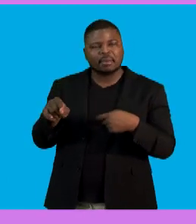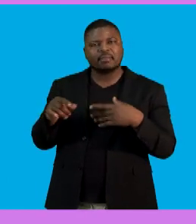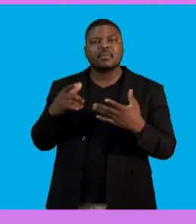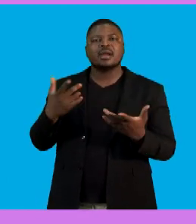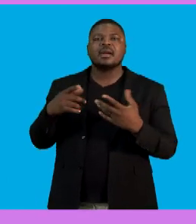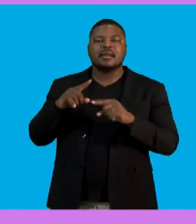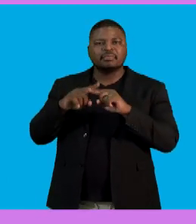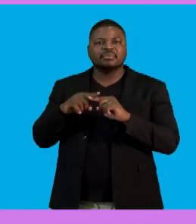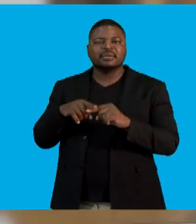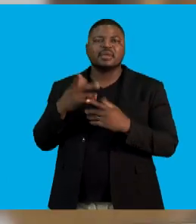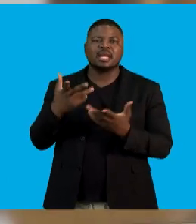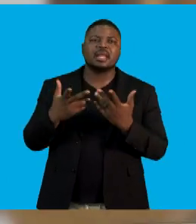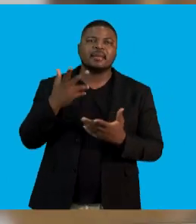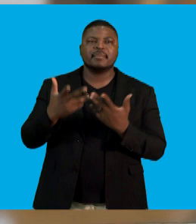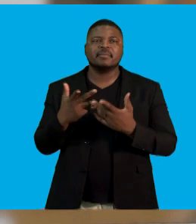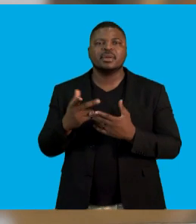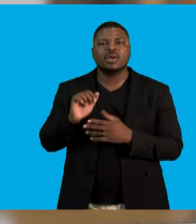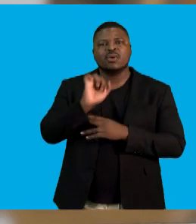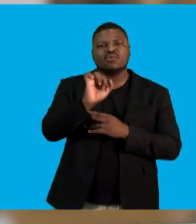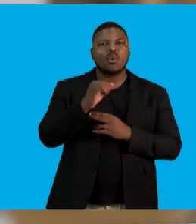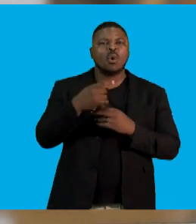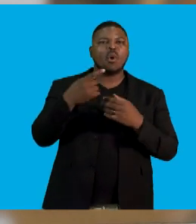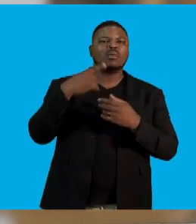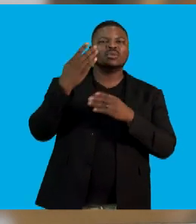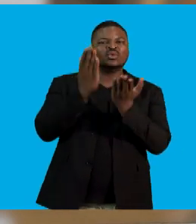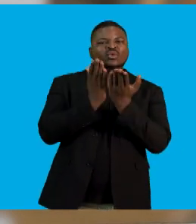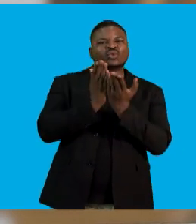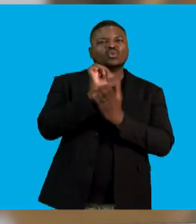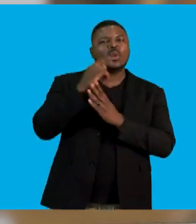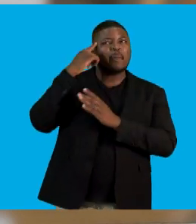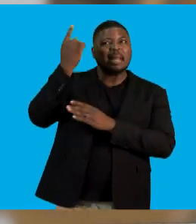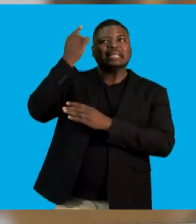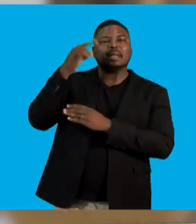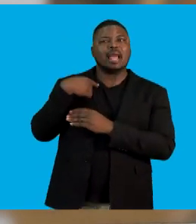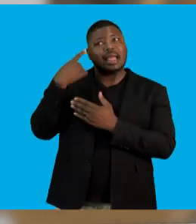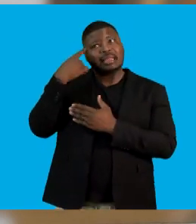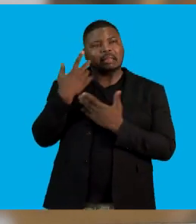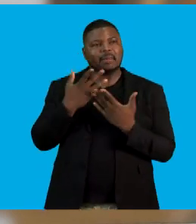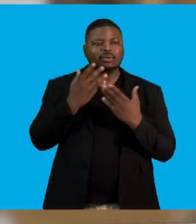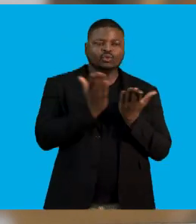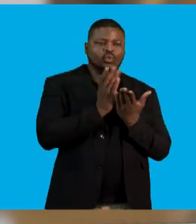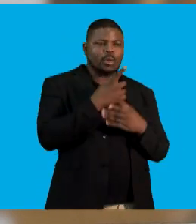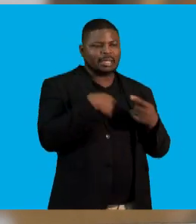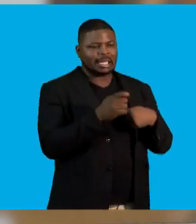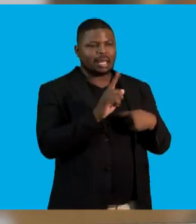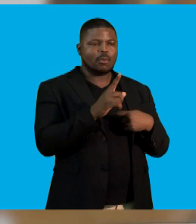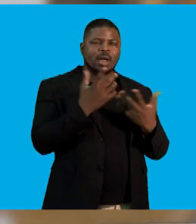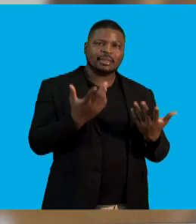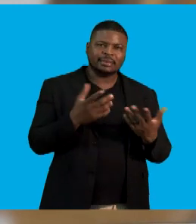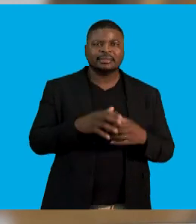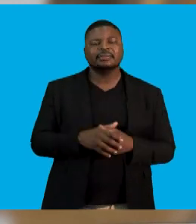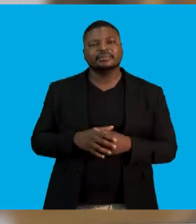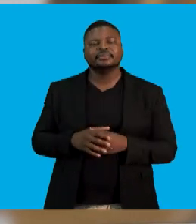learners' preferences. That's maybe something your principal could think about. And there's many, many other cases in which a research topic can be developed.